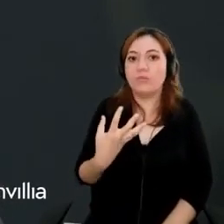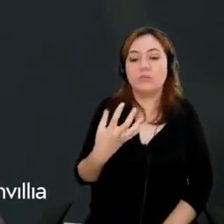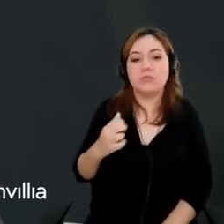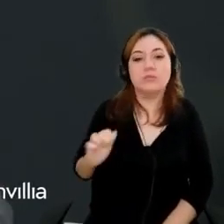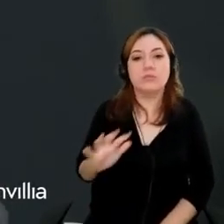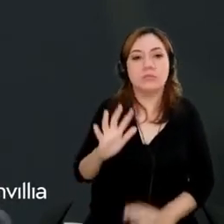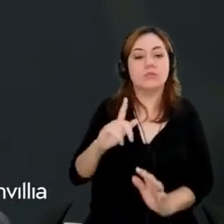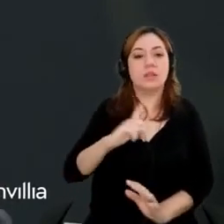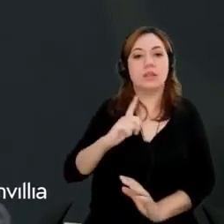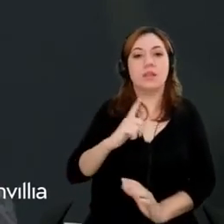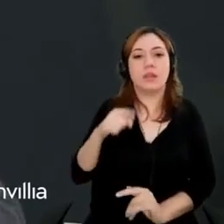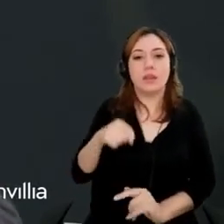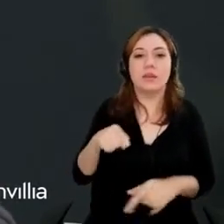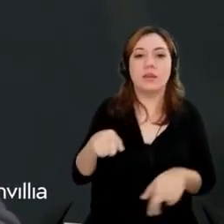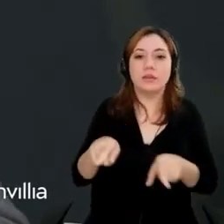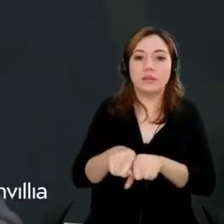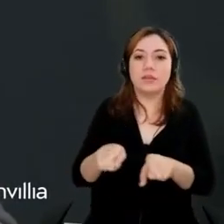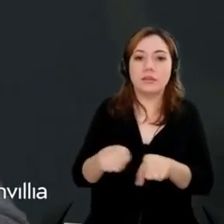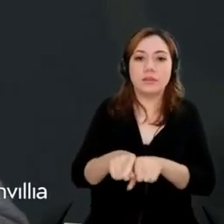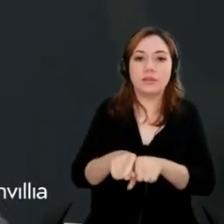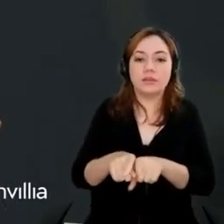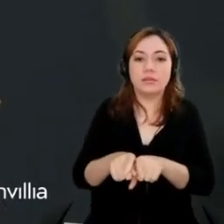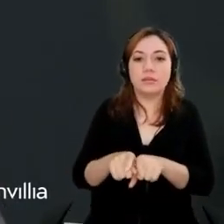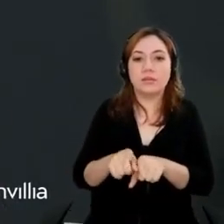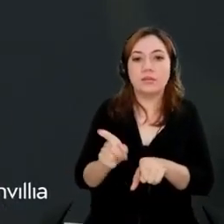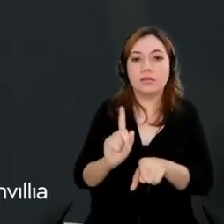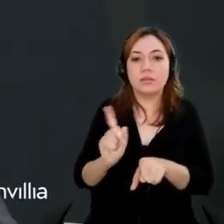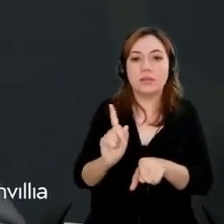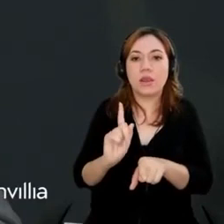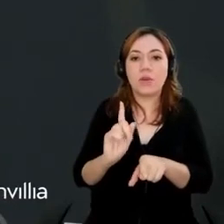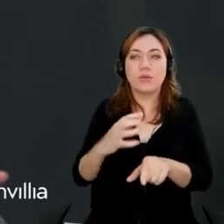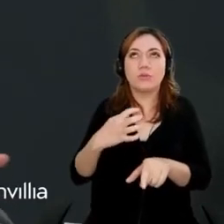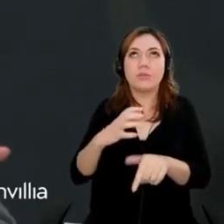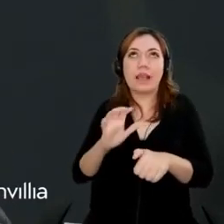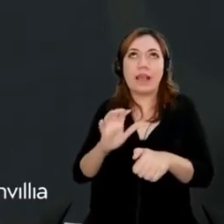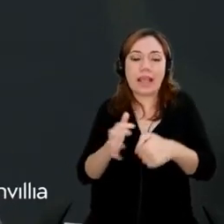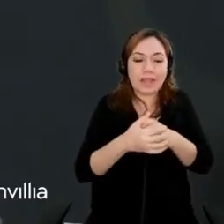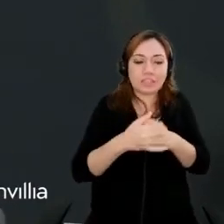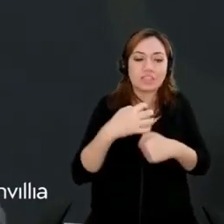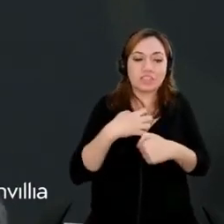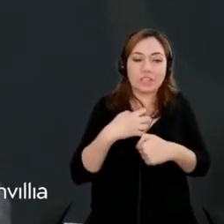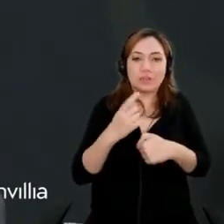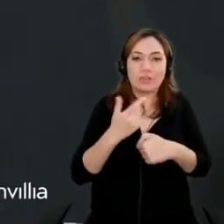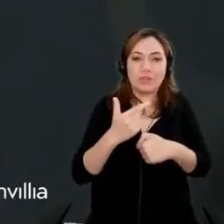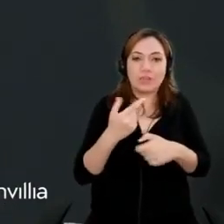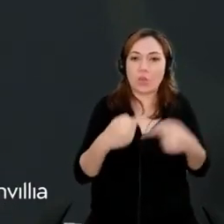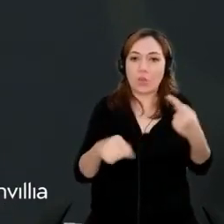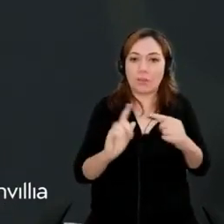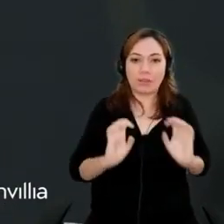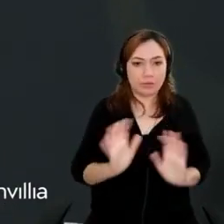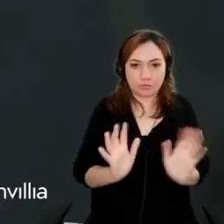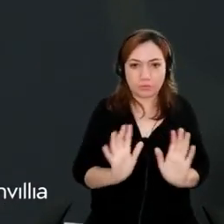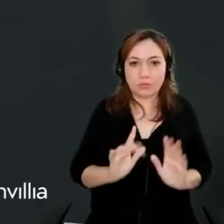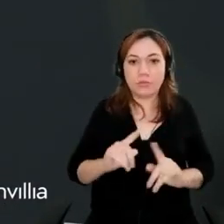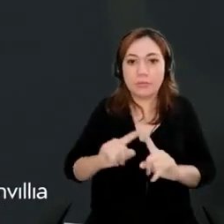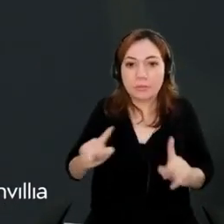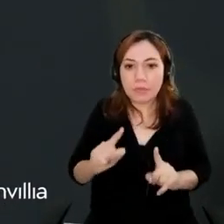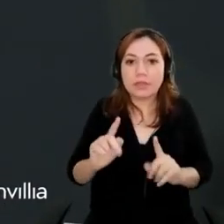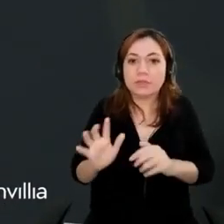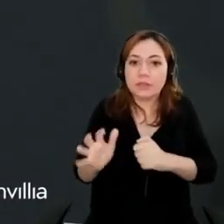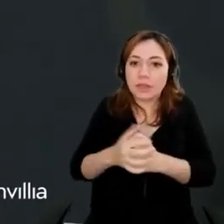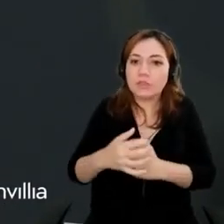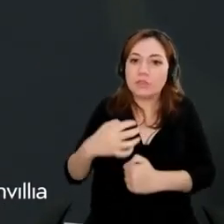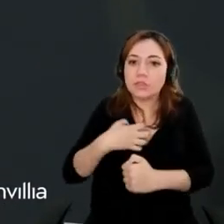not hiding in an unethical way, but hiding away the kind of the back end side of things, and just making sure